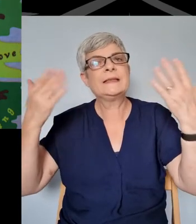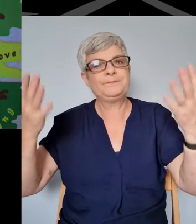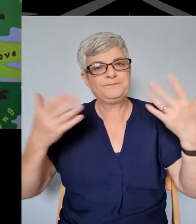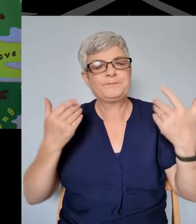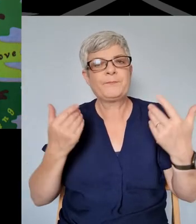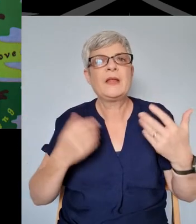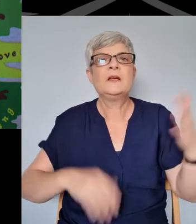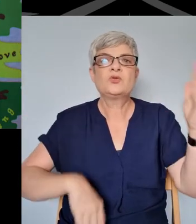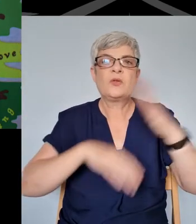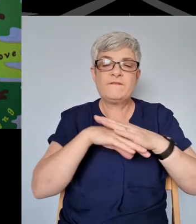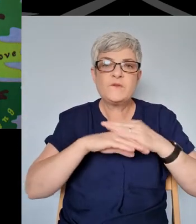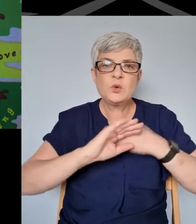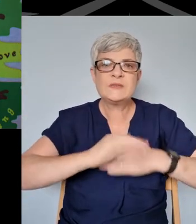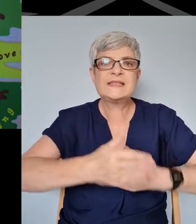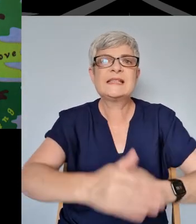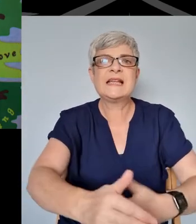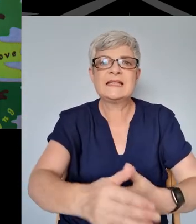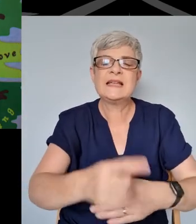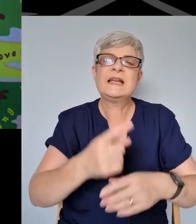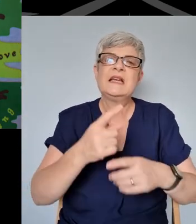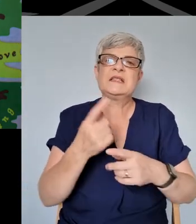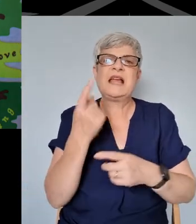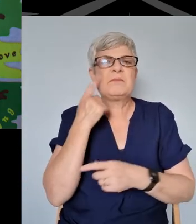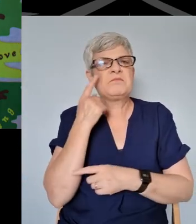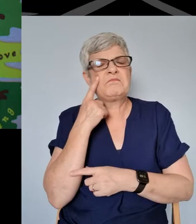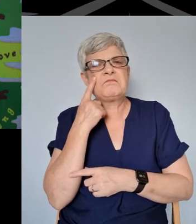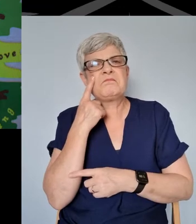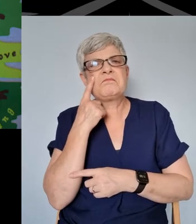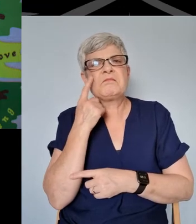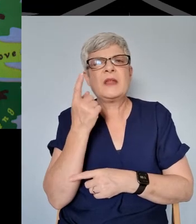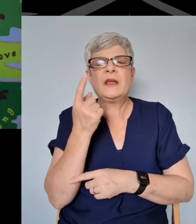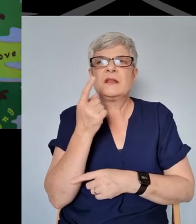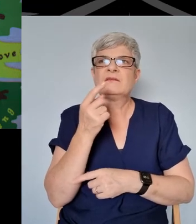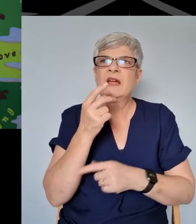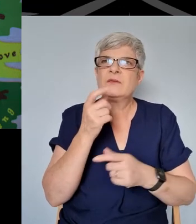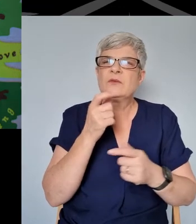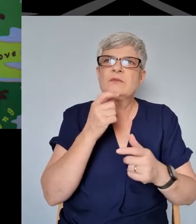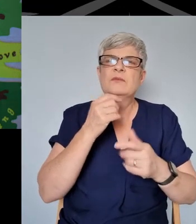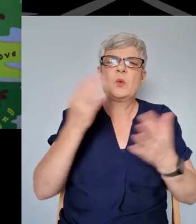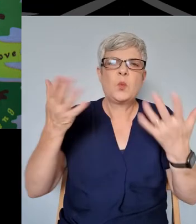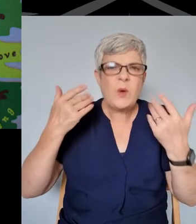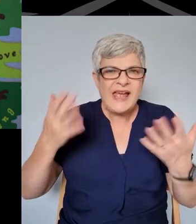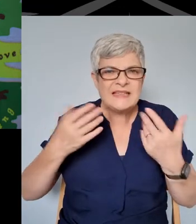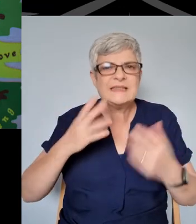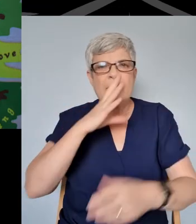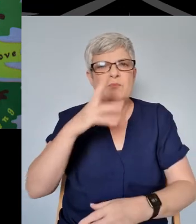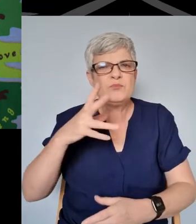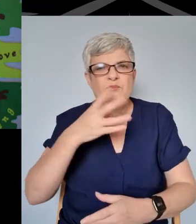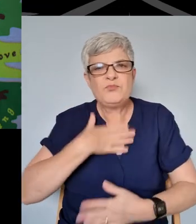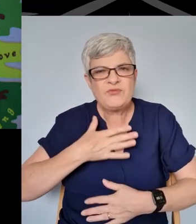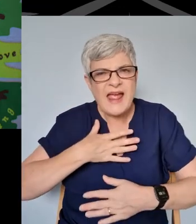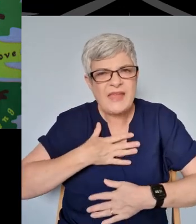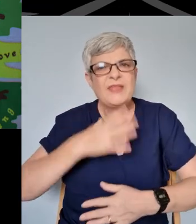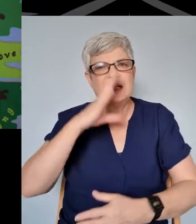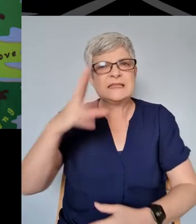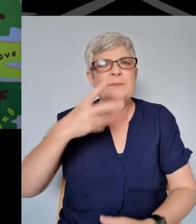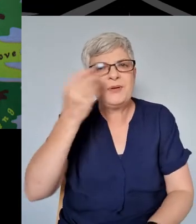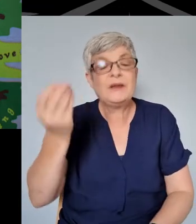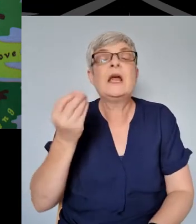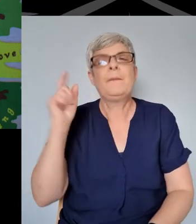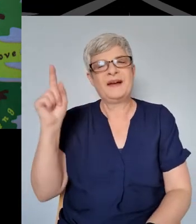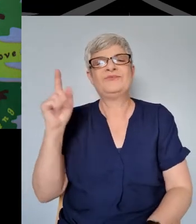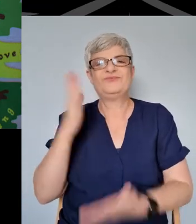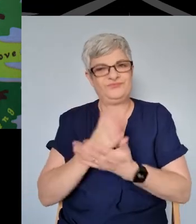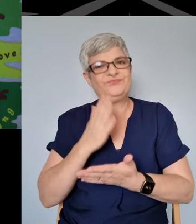The whole scene is shot through, you see, with the various uses of wind and breath and spirit. But clearly it's the work, the